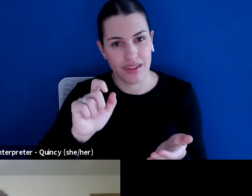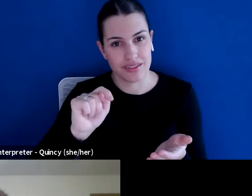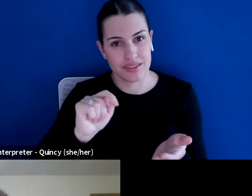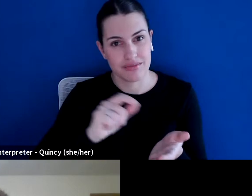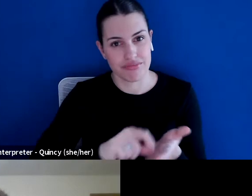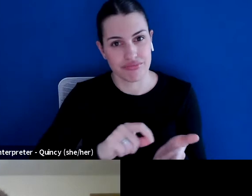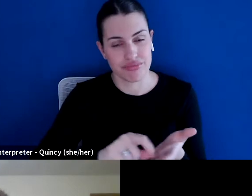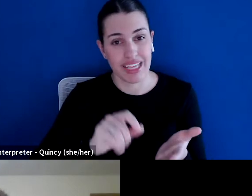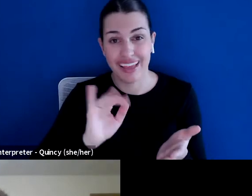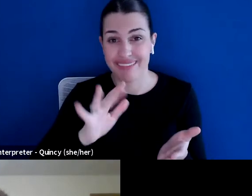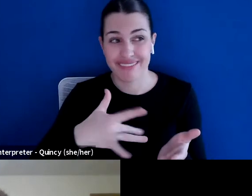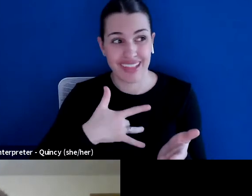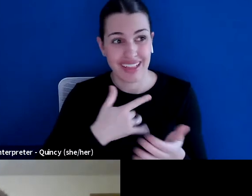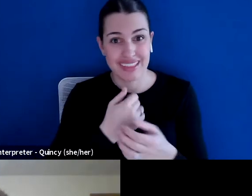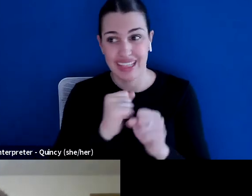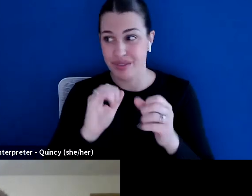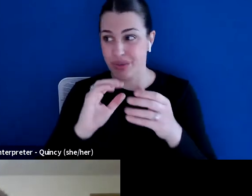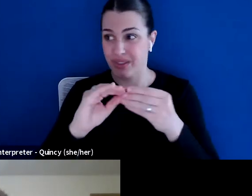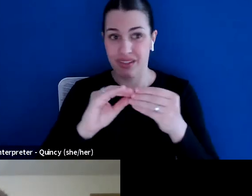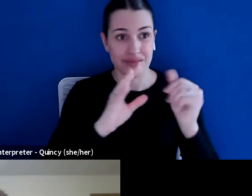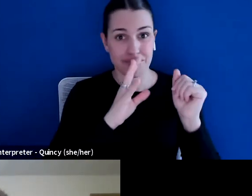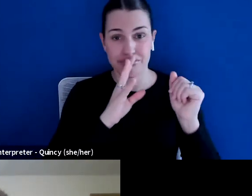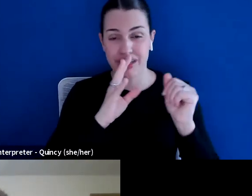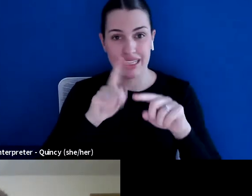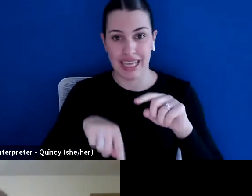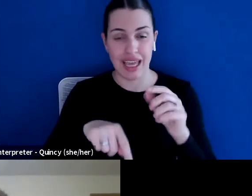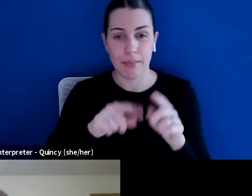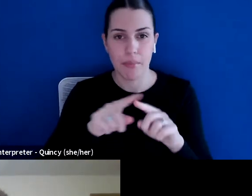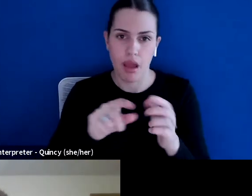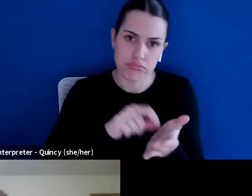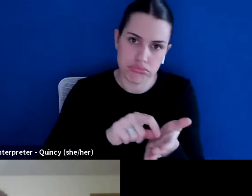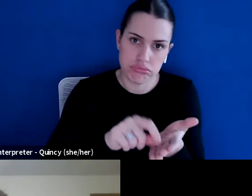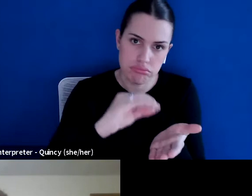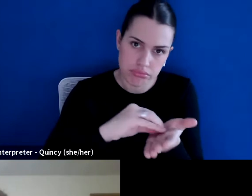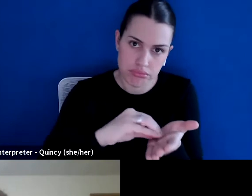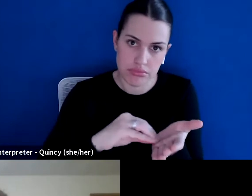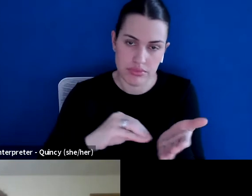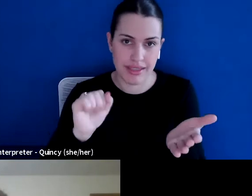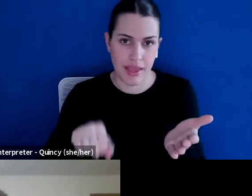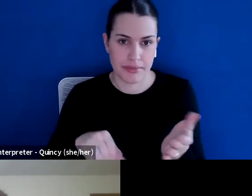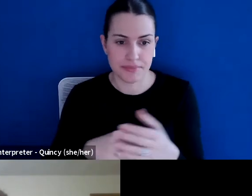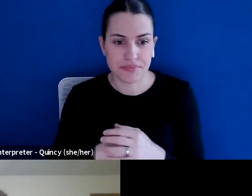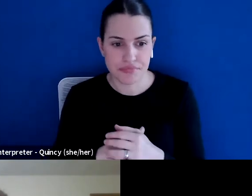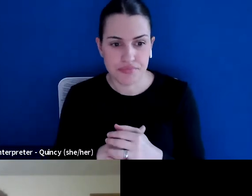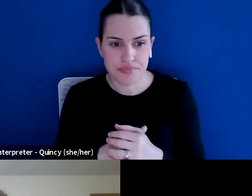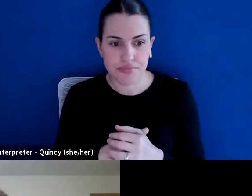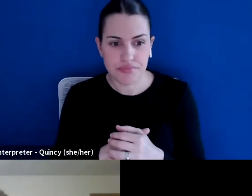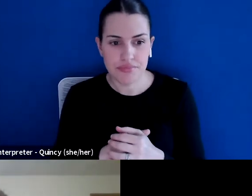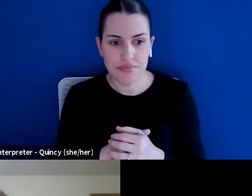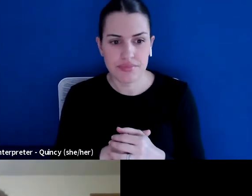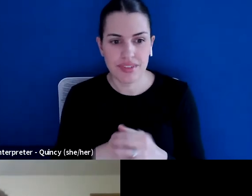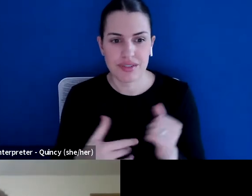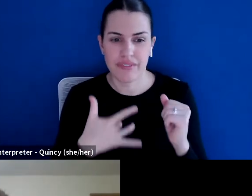maybe if it didn't feel safe for me to share with other people in my life, I could at least get it down on paper. And so that was a way to express